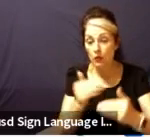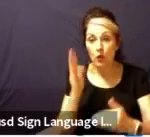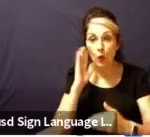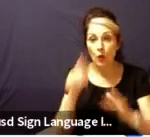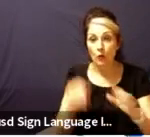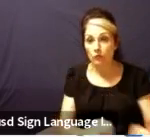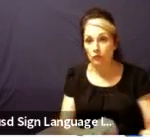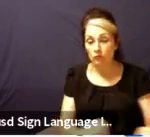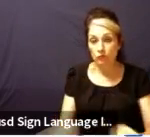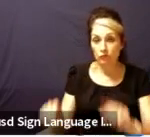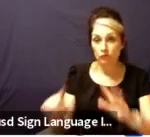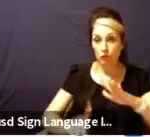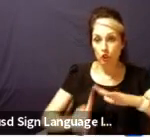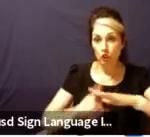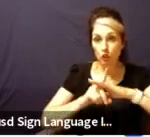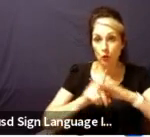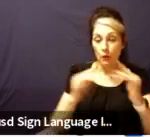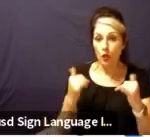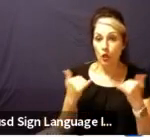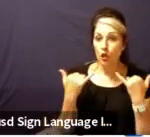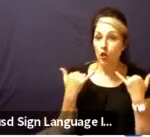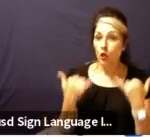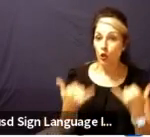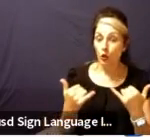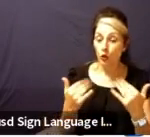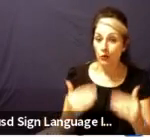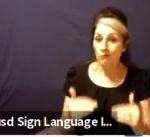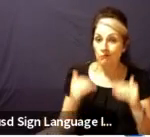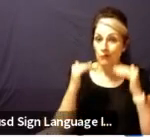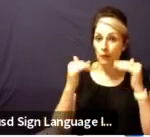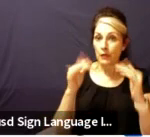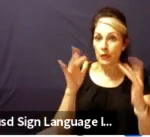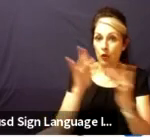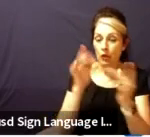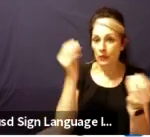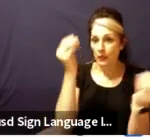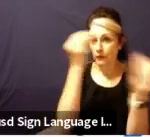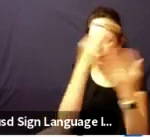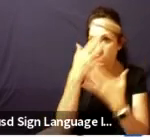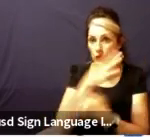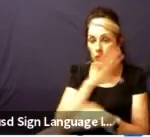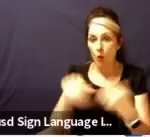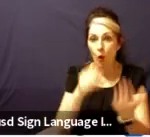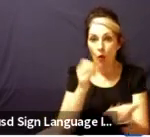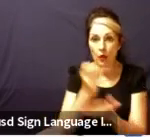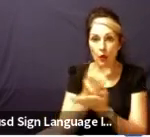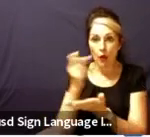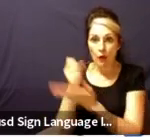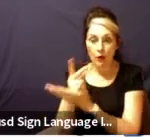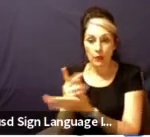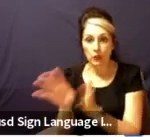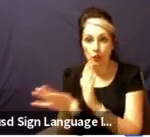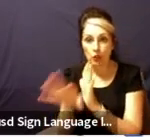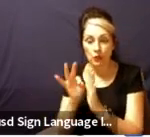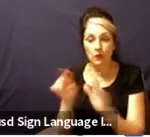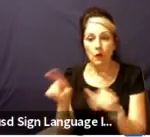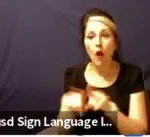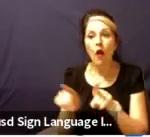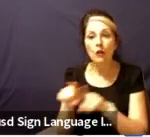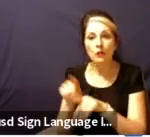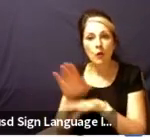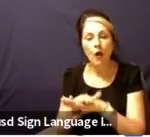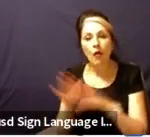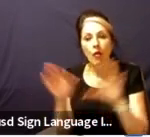show up, as well as the updated contact information. All of the authorizations that you have selected will also be on